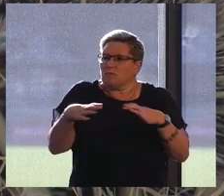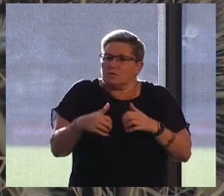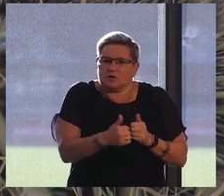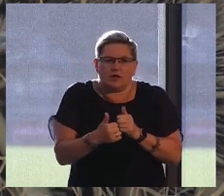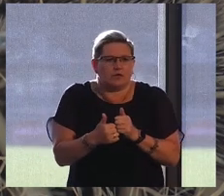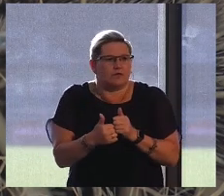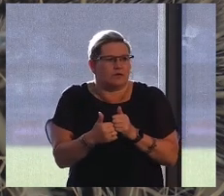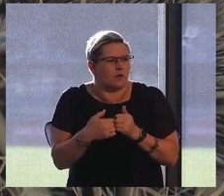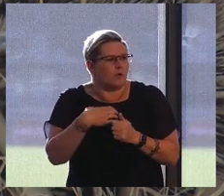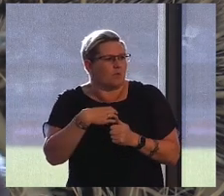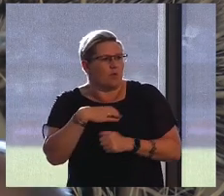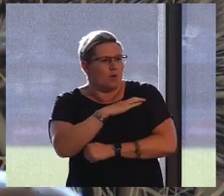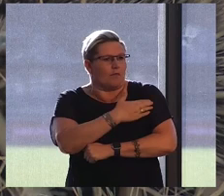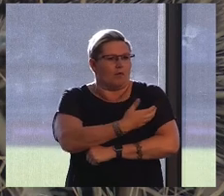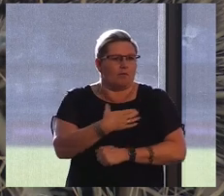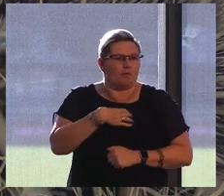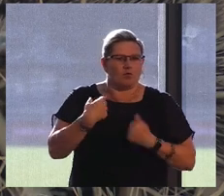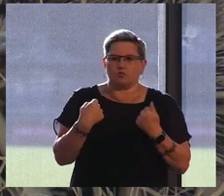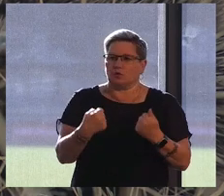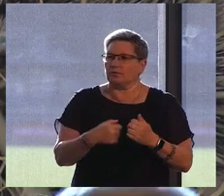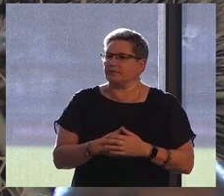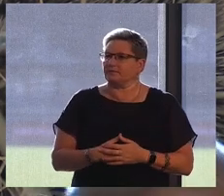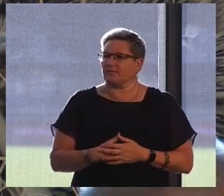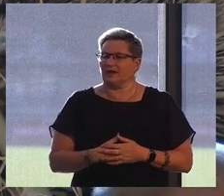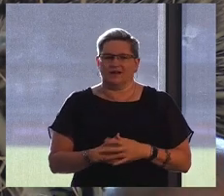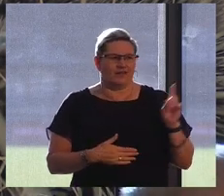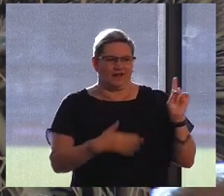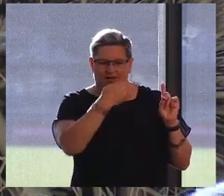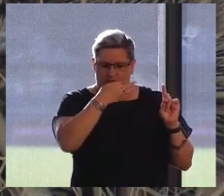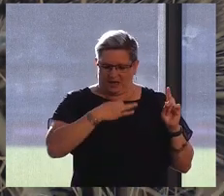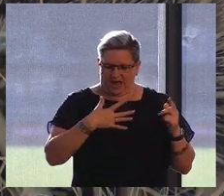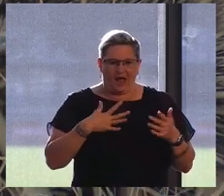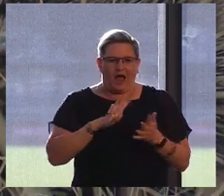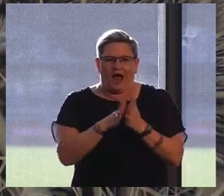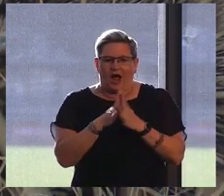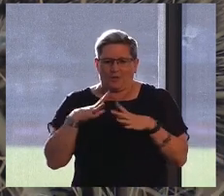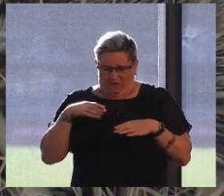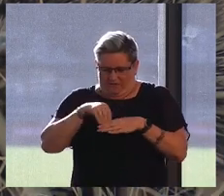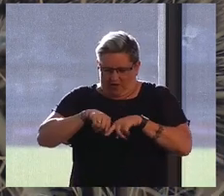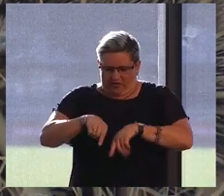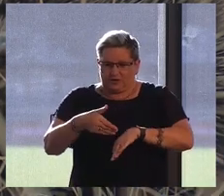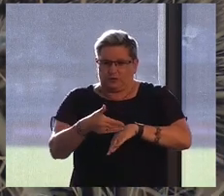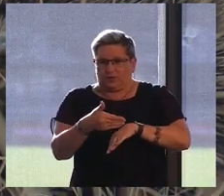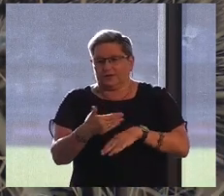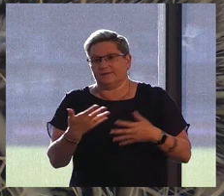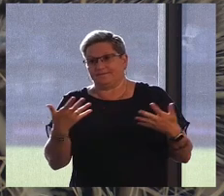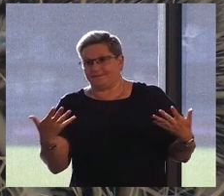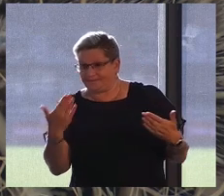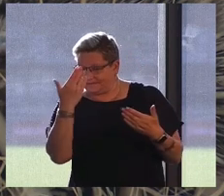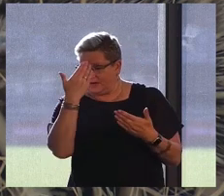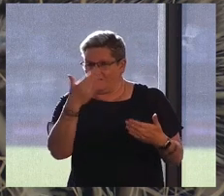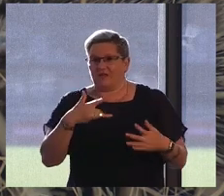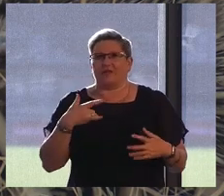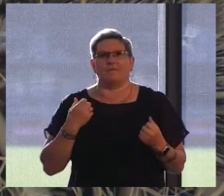I was asked to share my story of how I got involved in this work. And to be honest, it feels like a million years